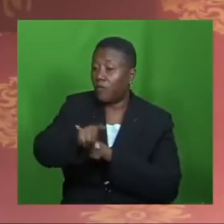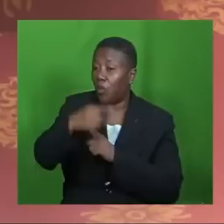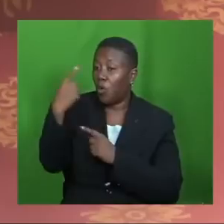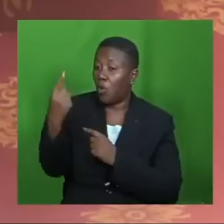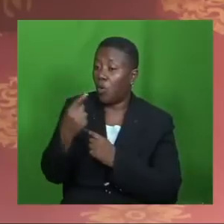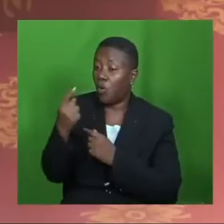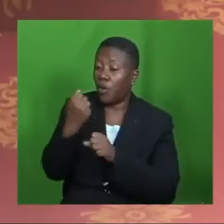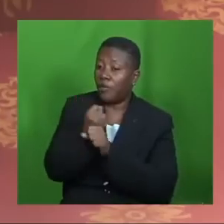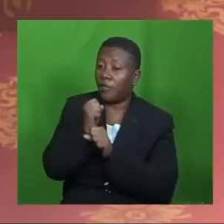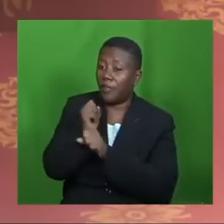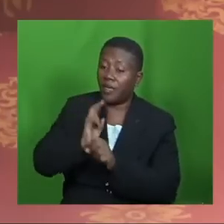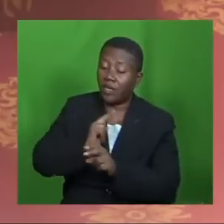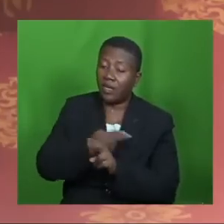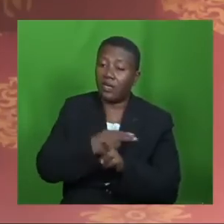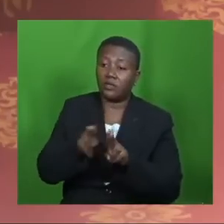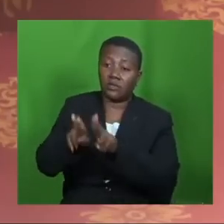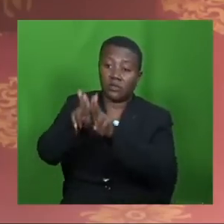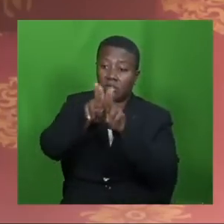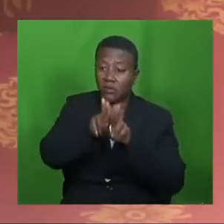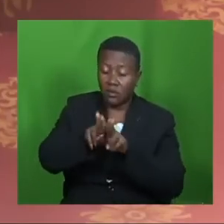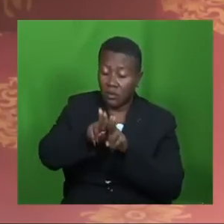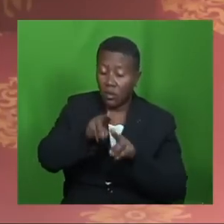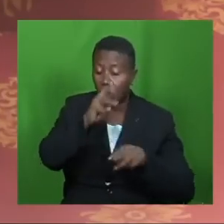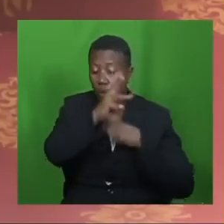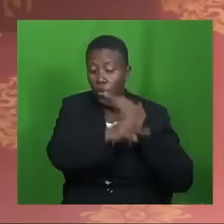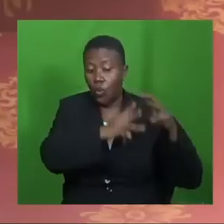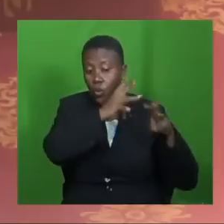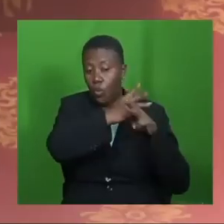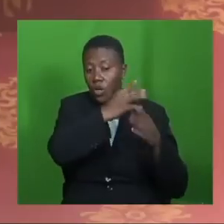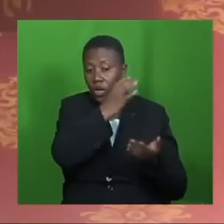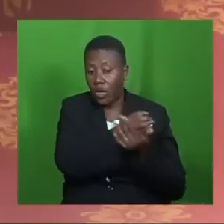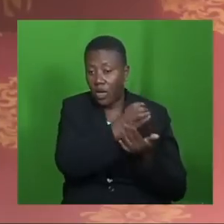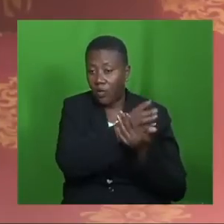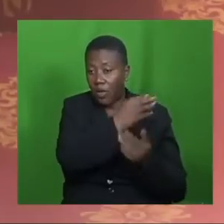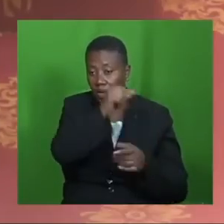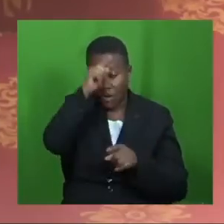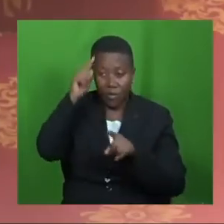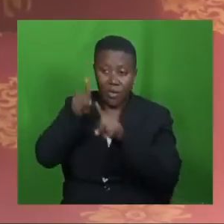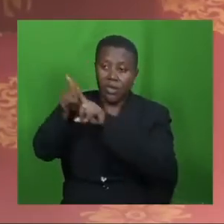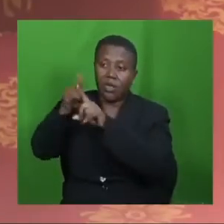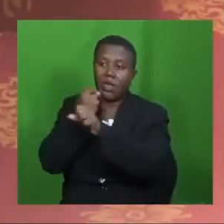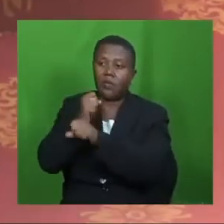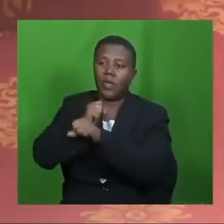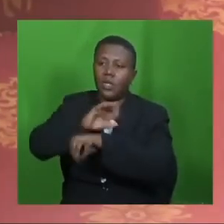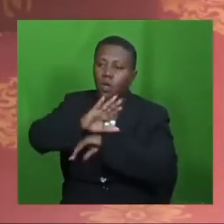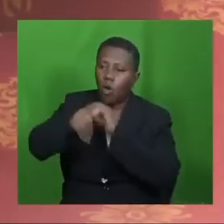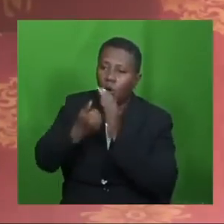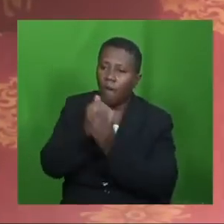we envisaged, the World Cup and the Black Star brought us together. Thank you so much, Mr. Speaker.